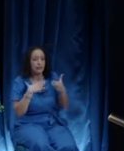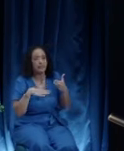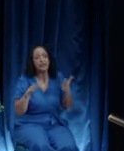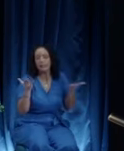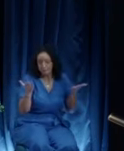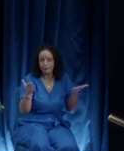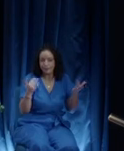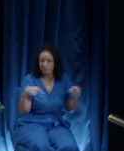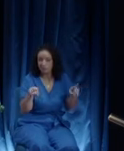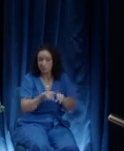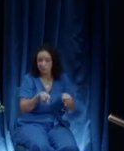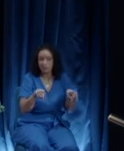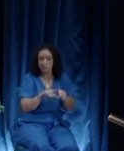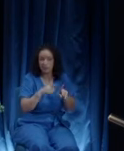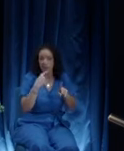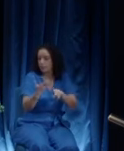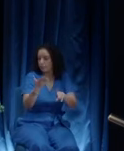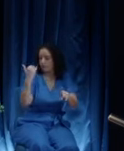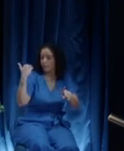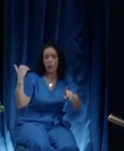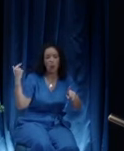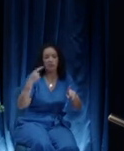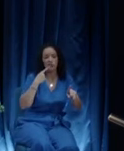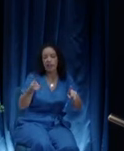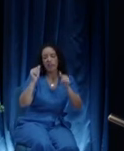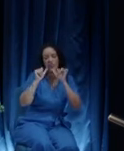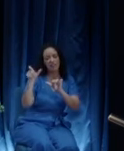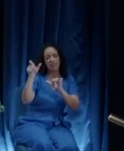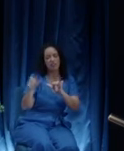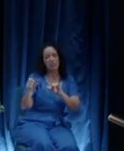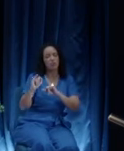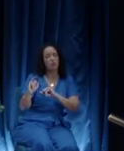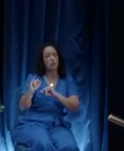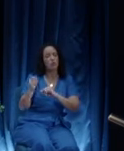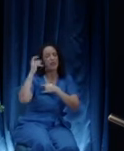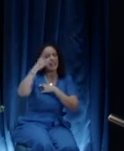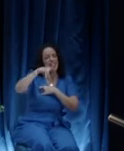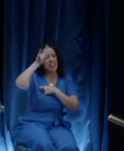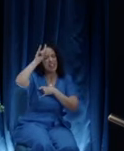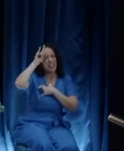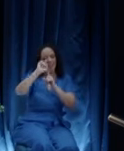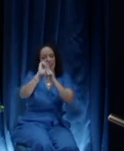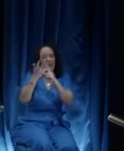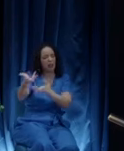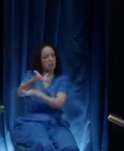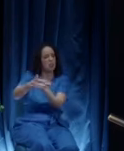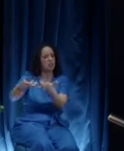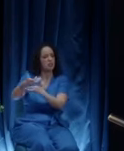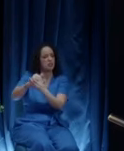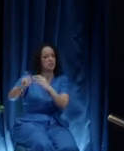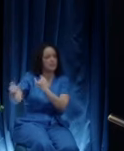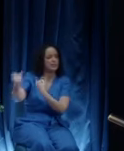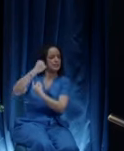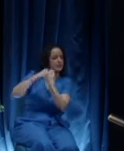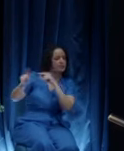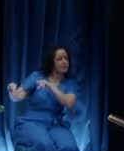wrong, their favourite isn't quite the right one. Or, you know, a conspiracy of evil counsel. Yeah. So that was always a thing through the Middle Ages, wasn't it? If you wanted to depose a